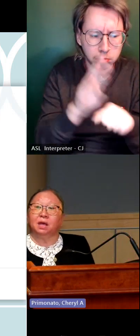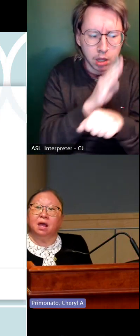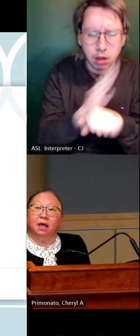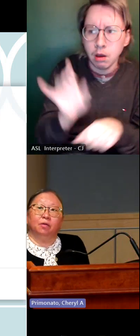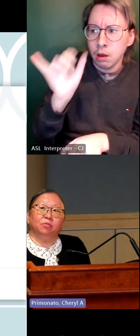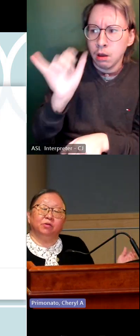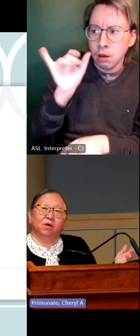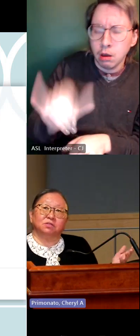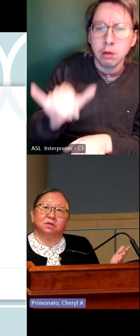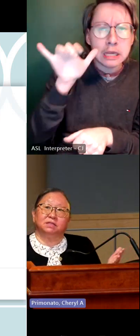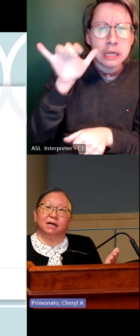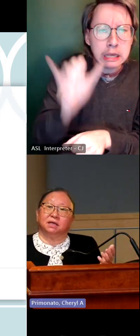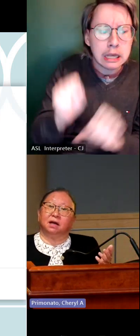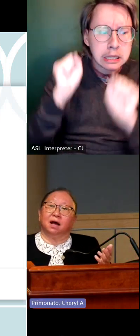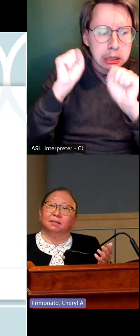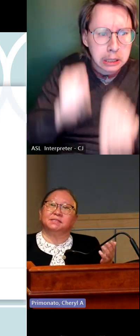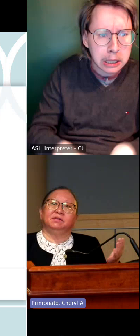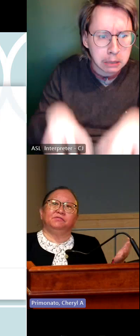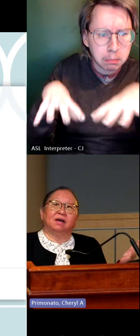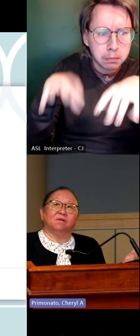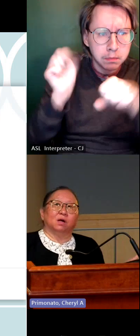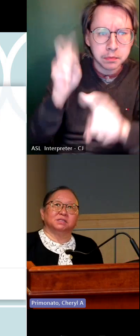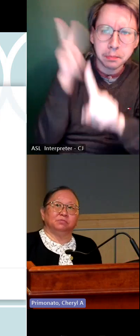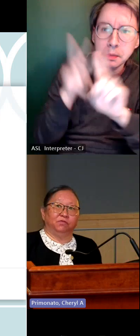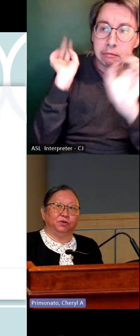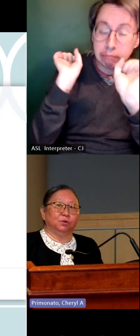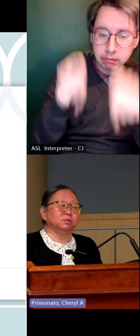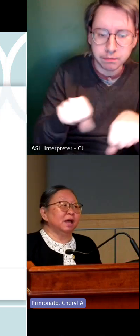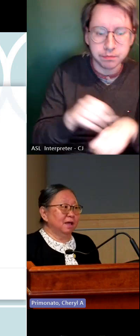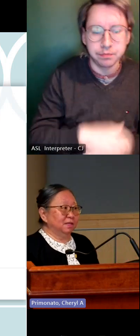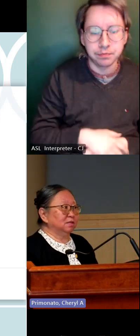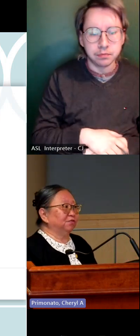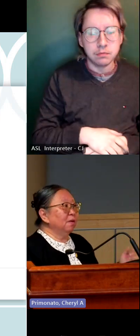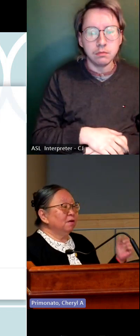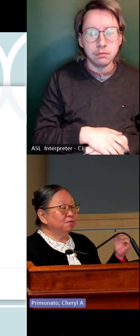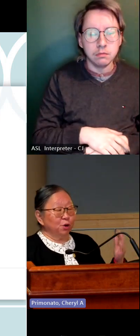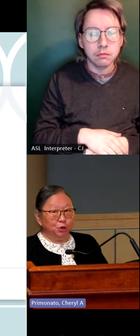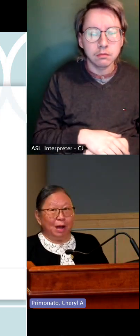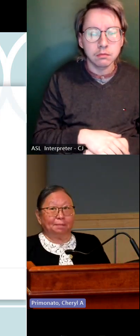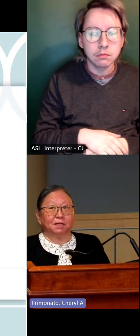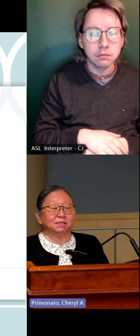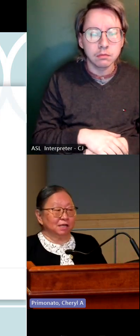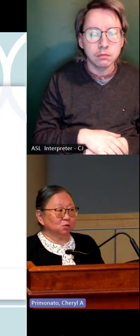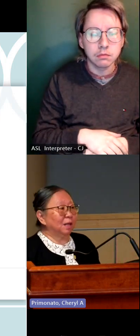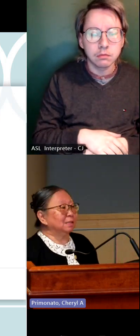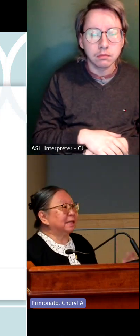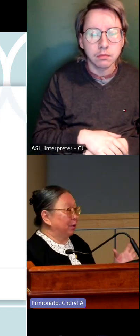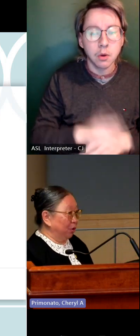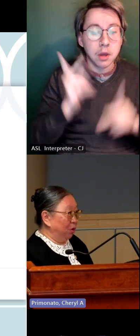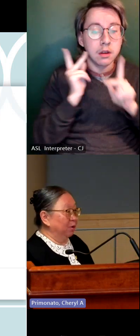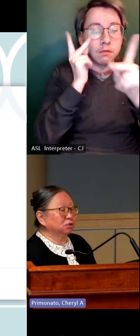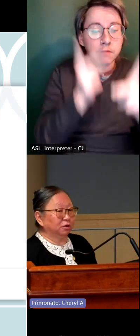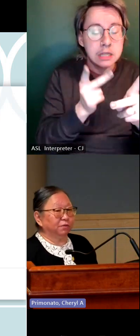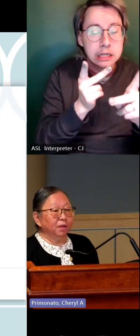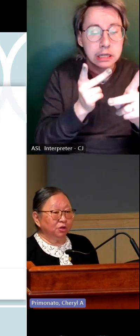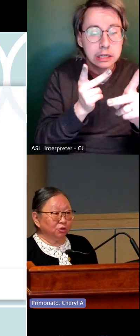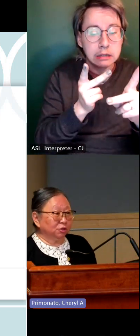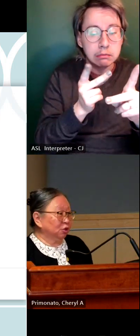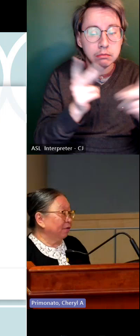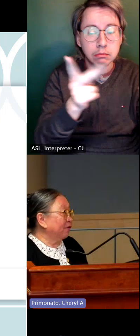certification. And then we've also conducted 75 on-site reviews, and these are for new applicants as well as our